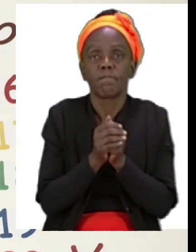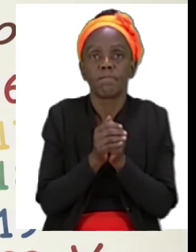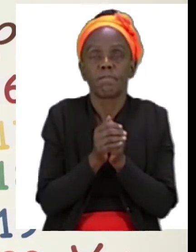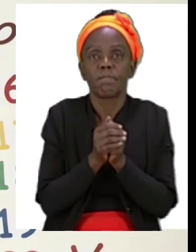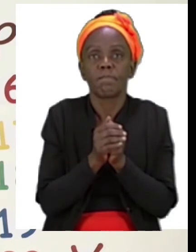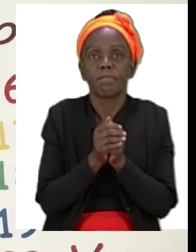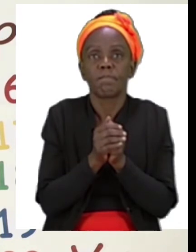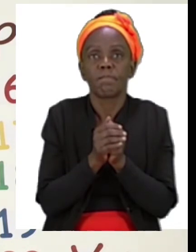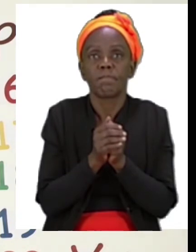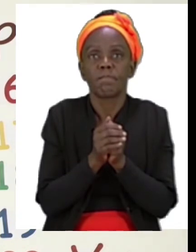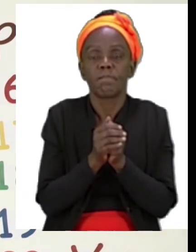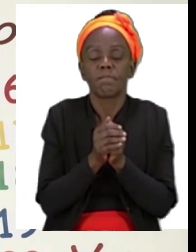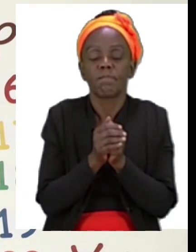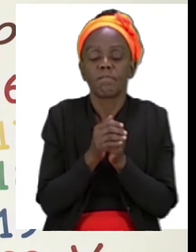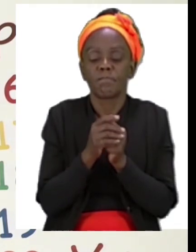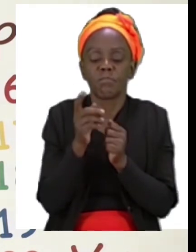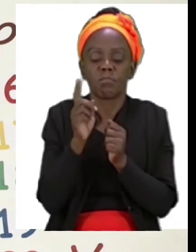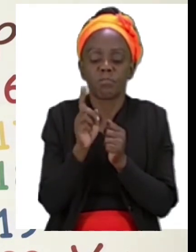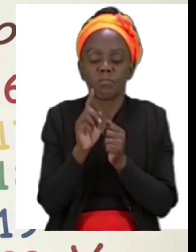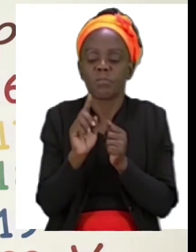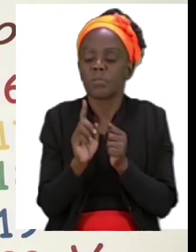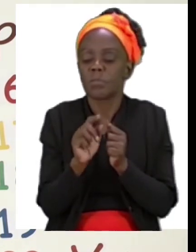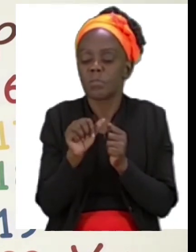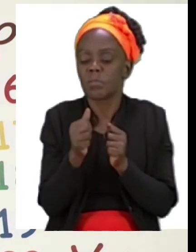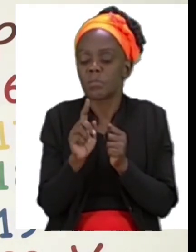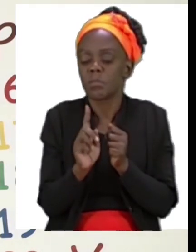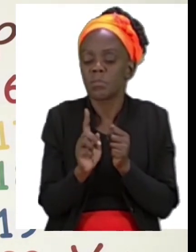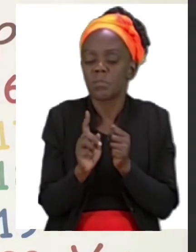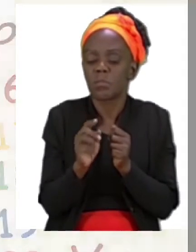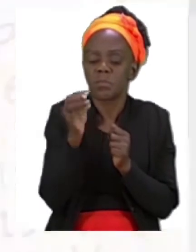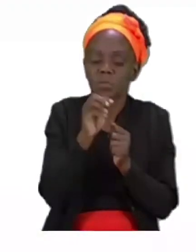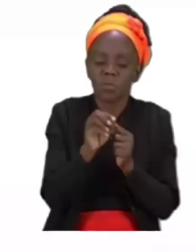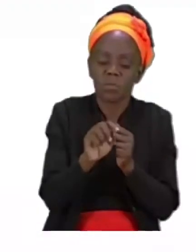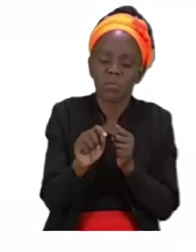story. So let's see what else we can fill it up with. Let's take a look.